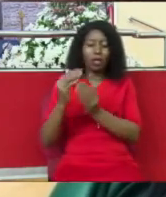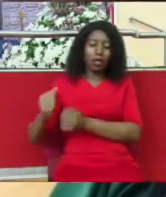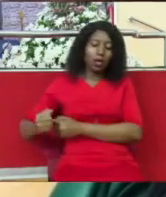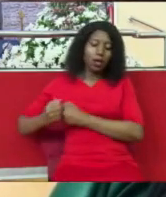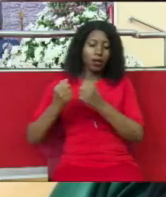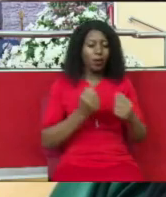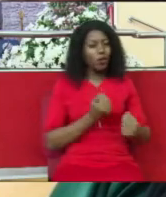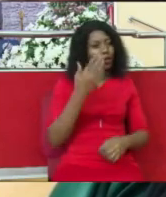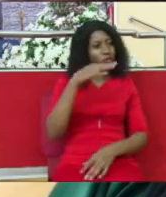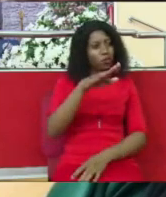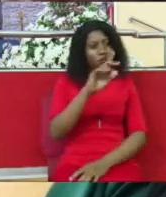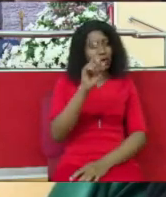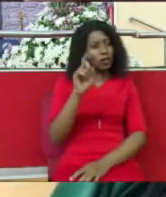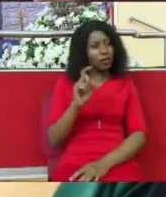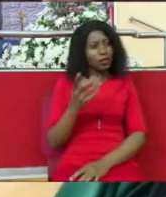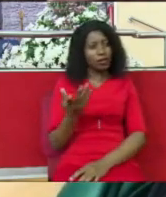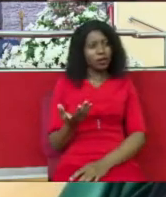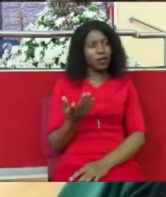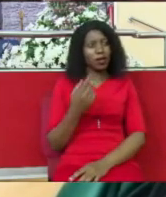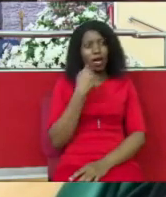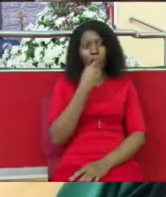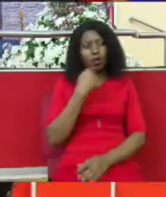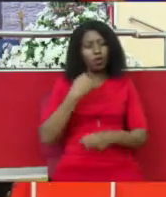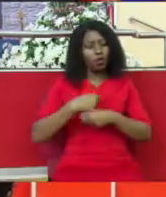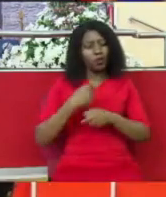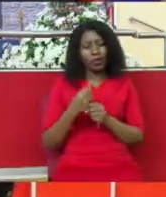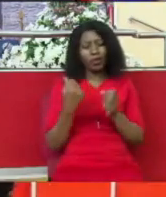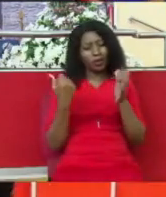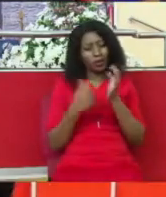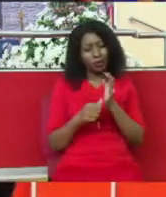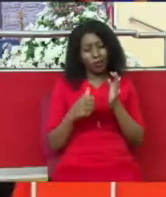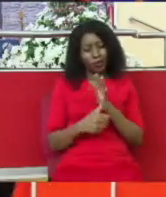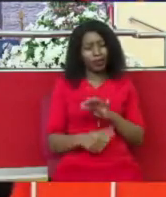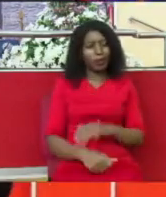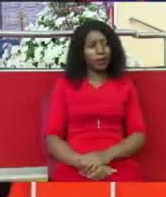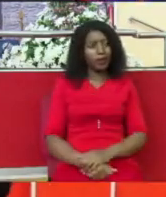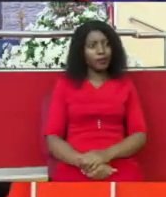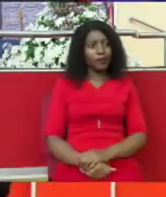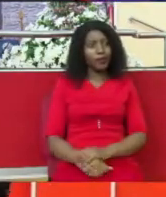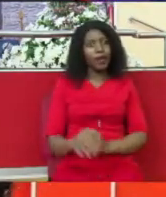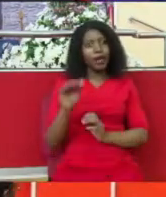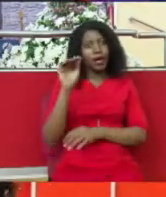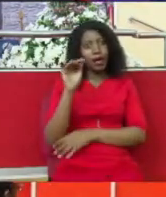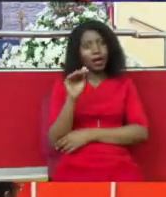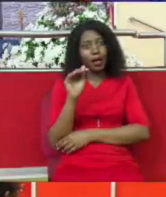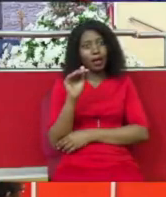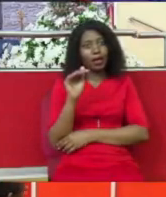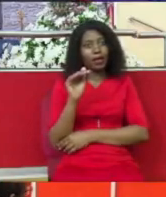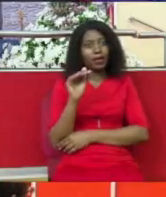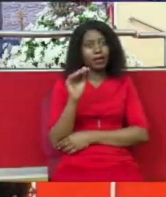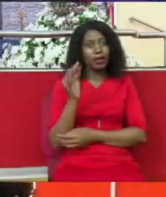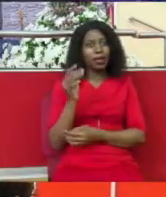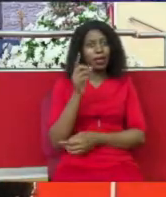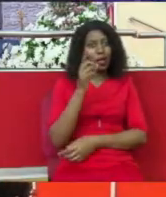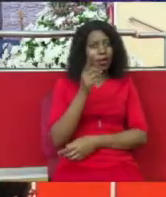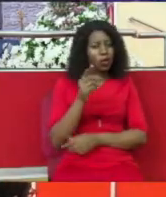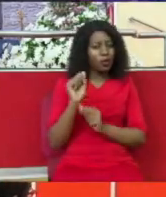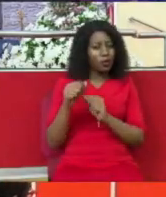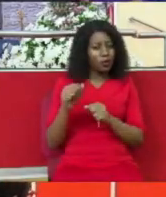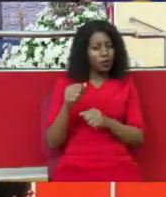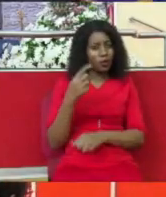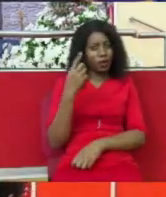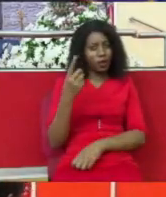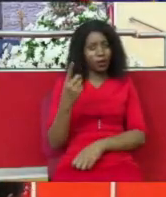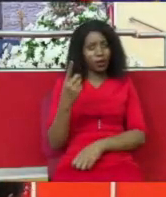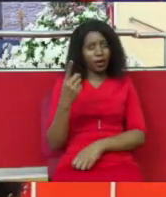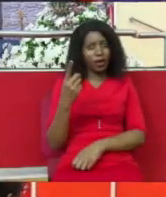that is causing the storm? Up there, ask them, could you be the one who is causing the storm?